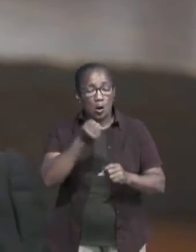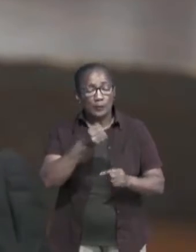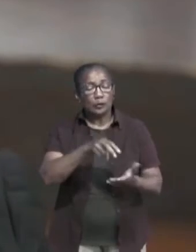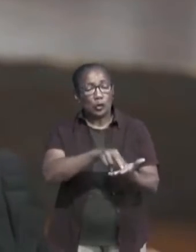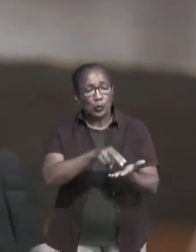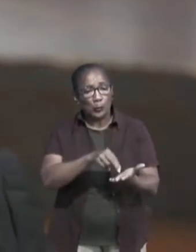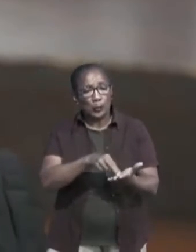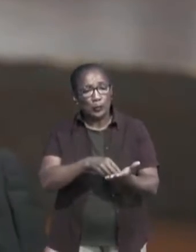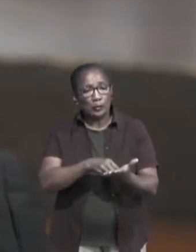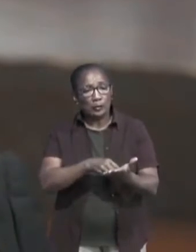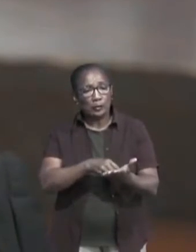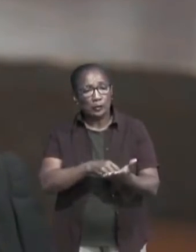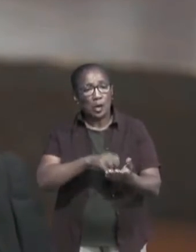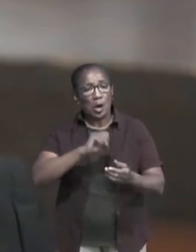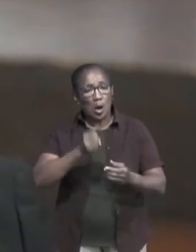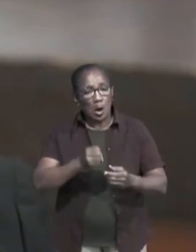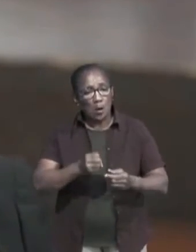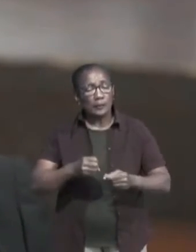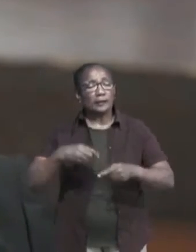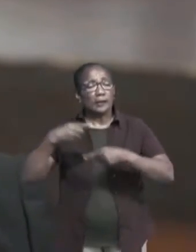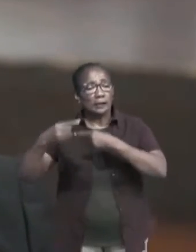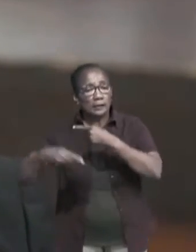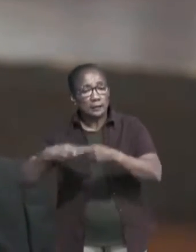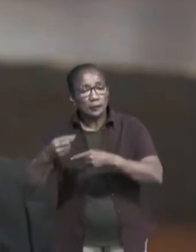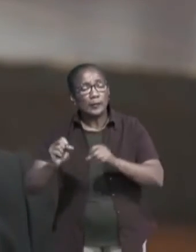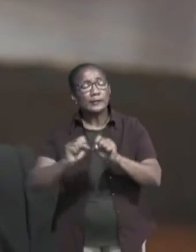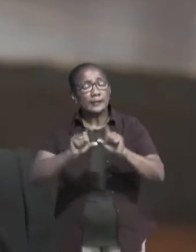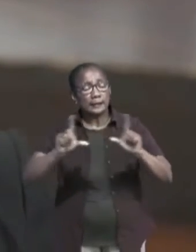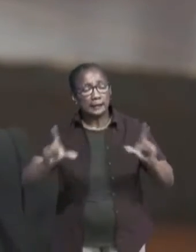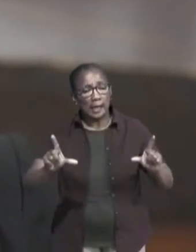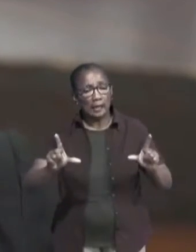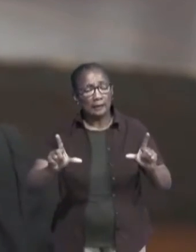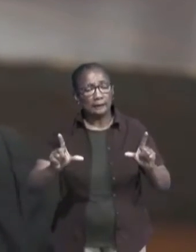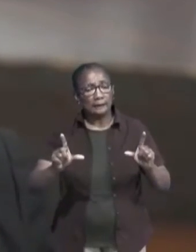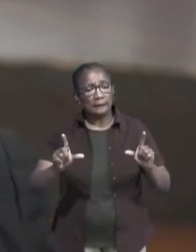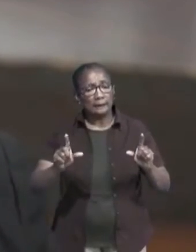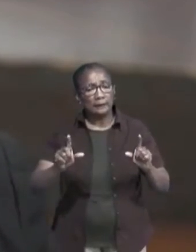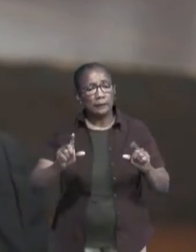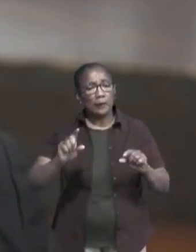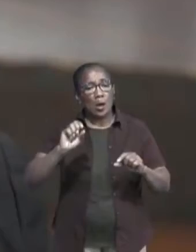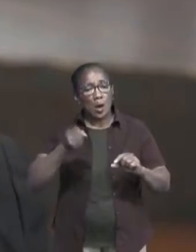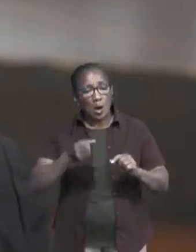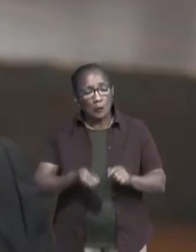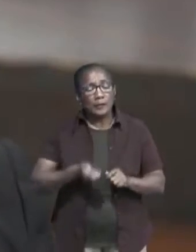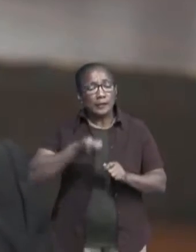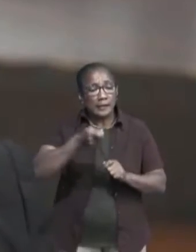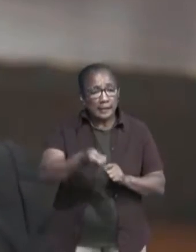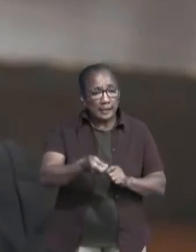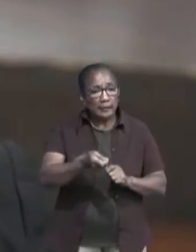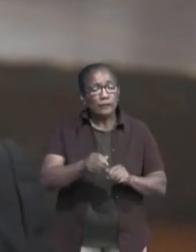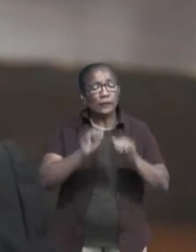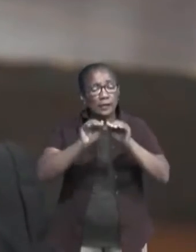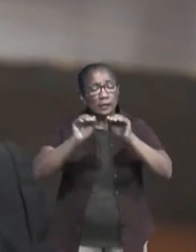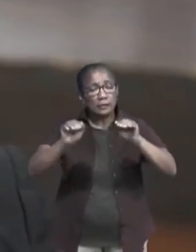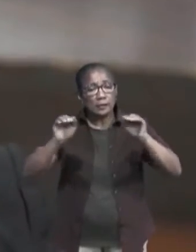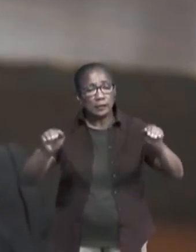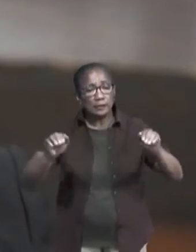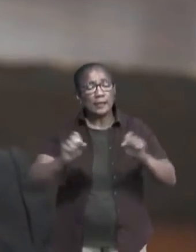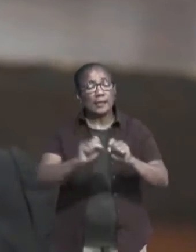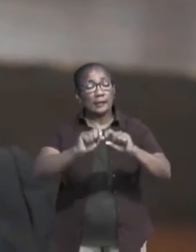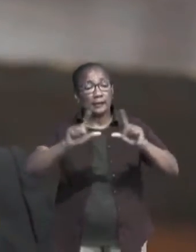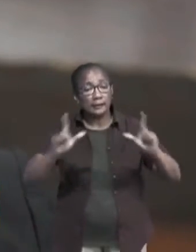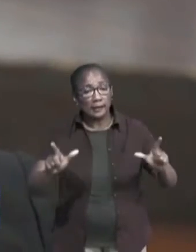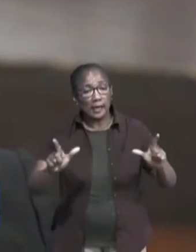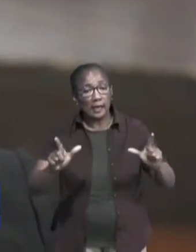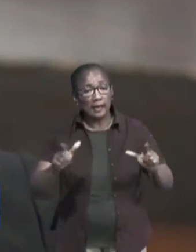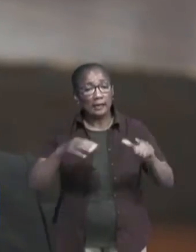the traditional languages to give the instruction in the languages which are